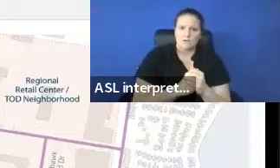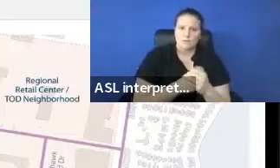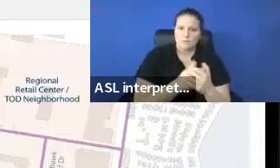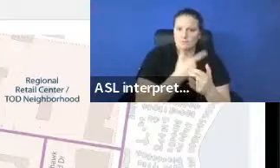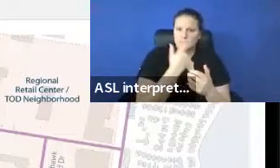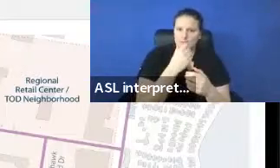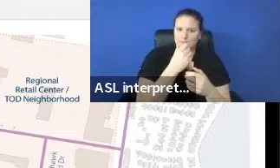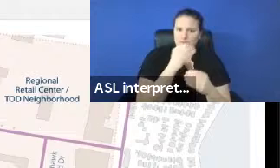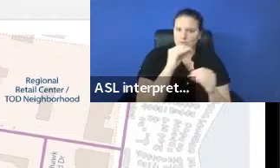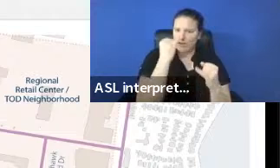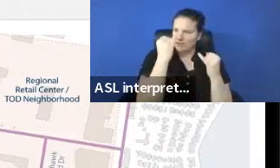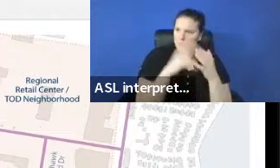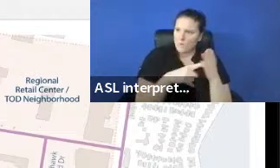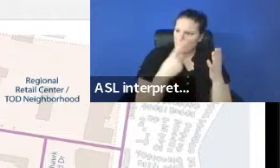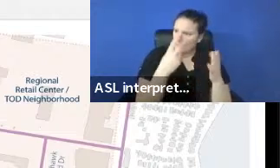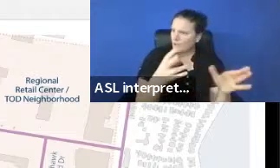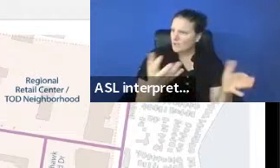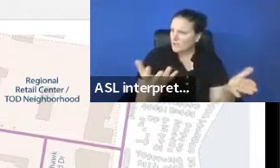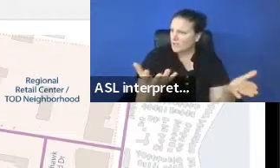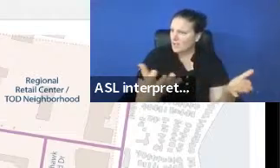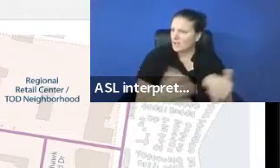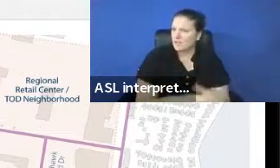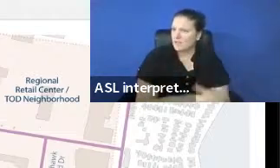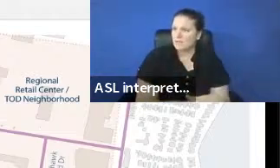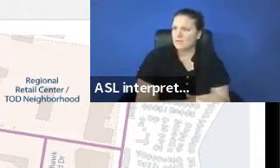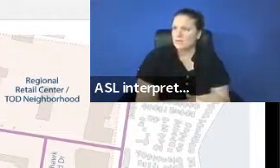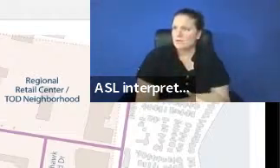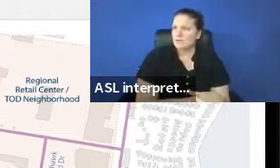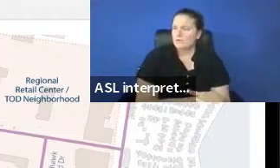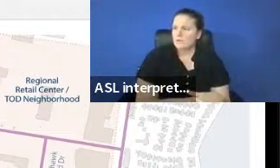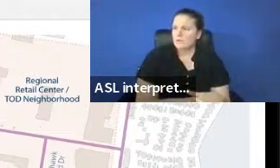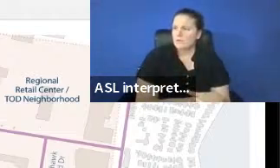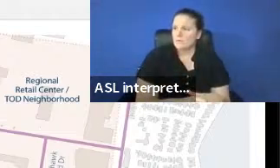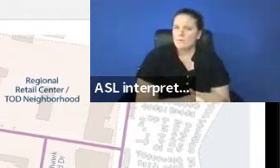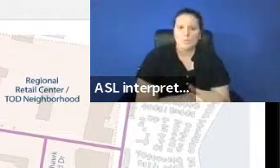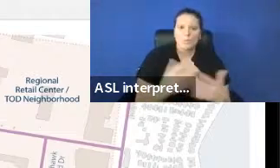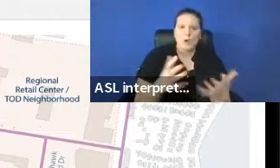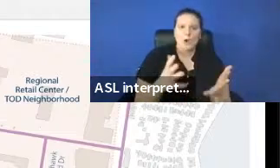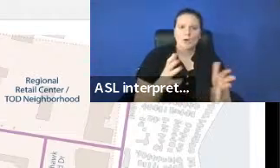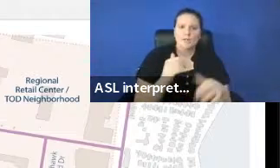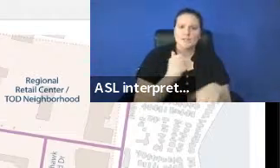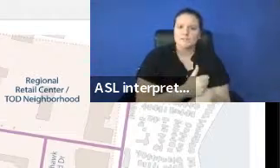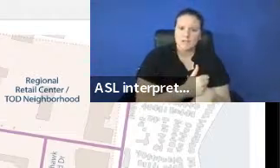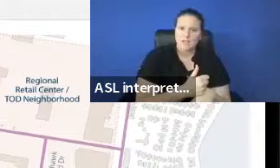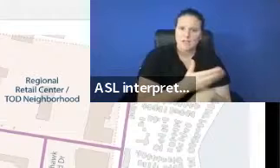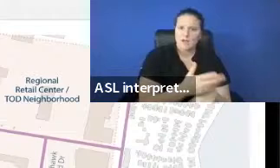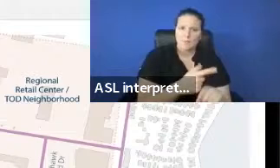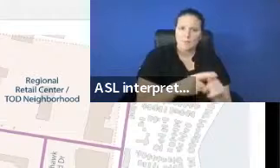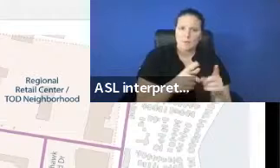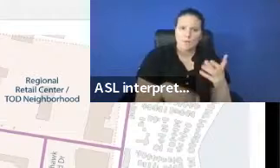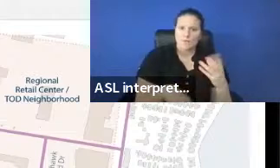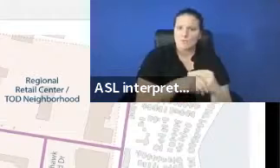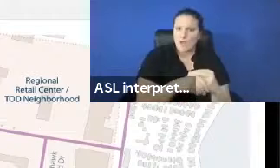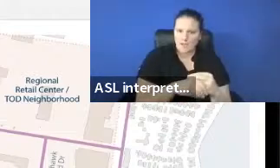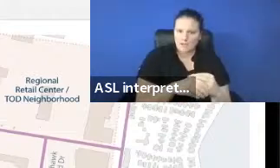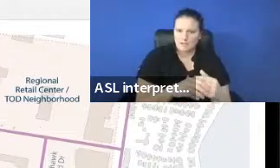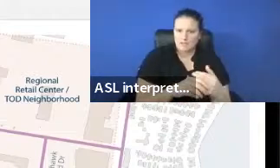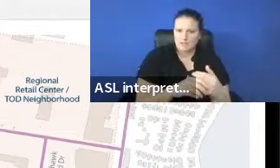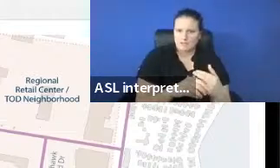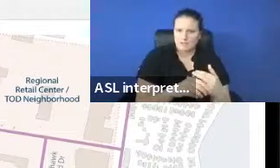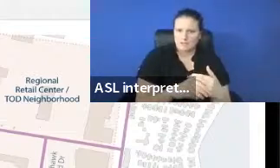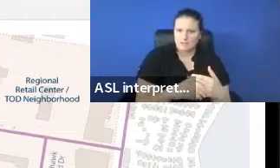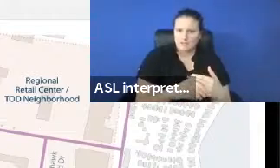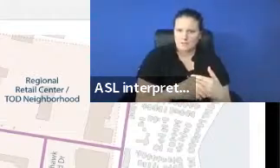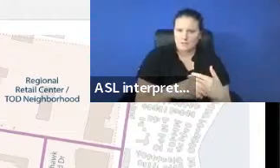what I'm looking at. What pieces already exist versus what are you adding? I